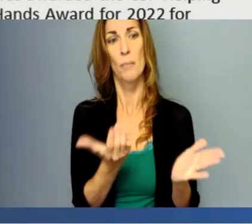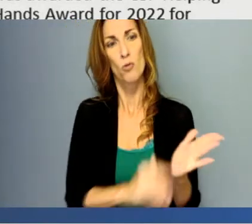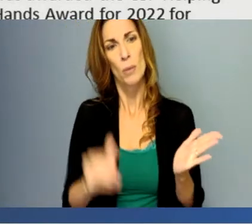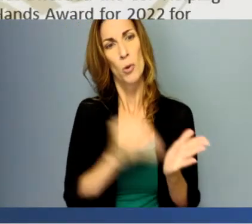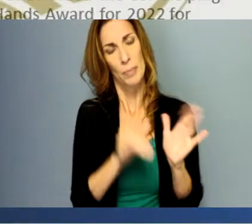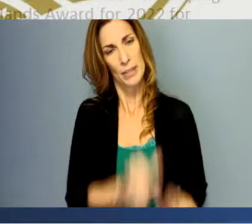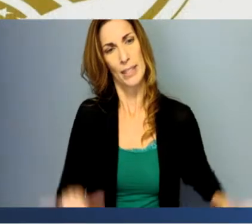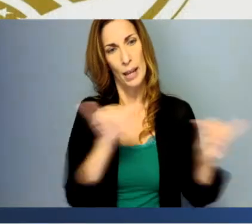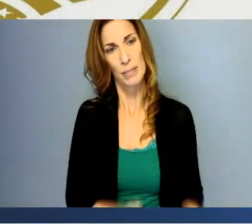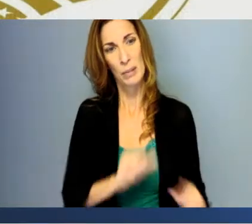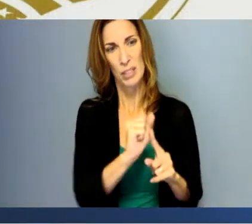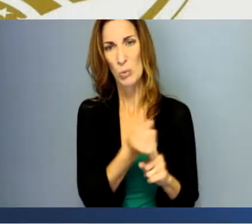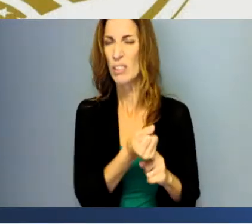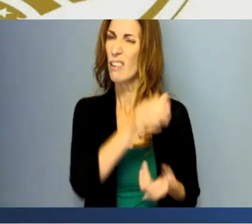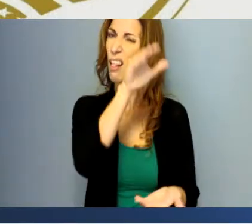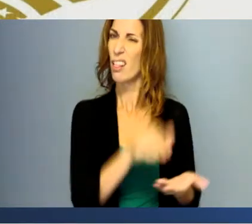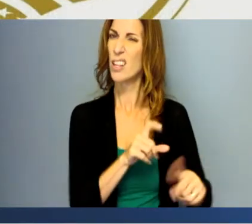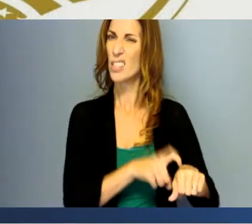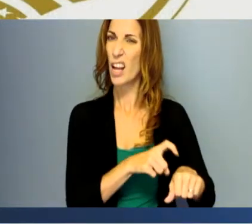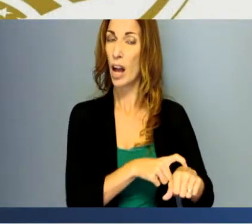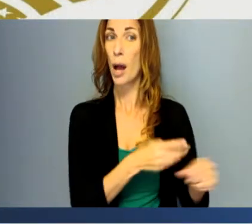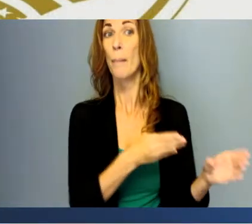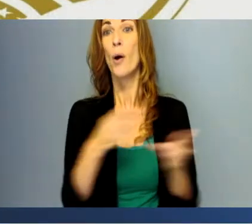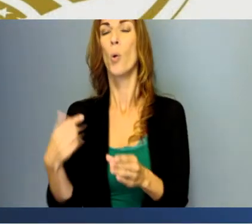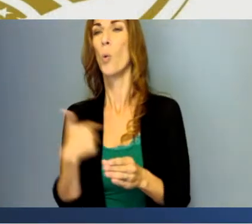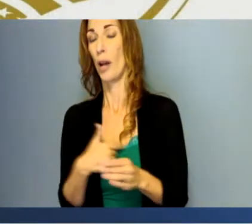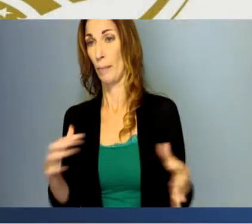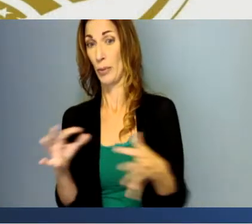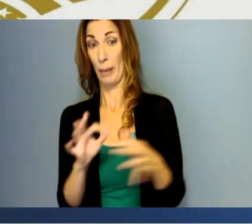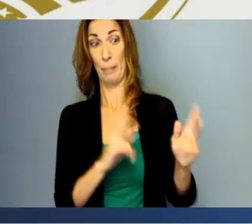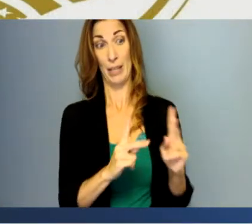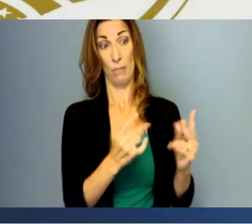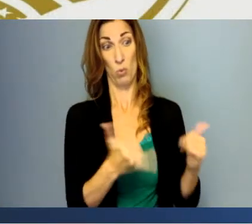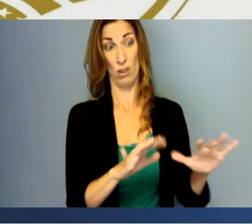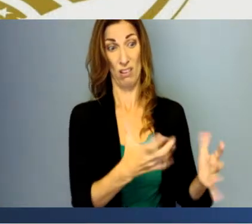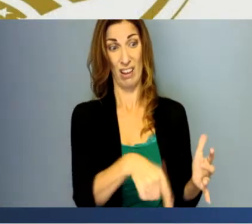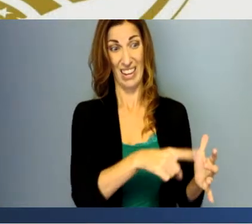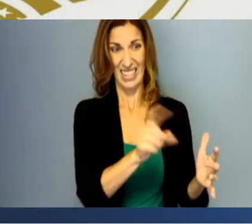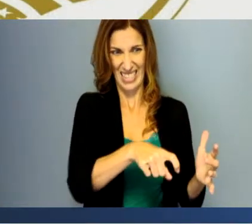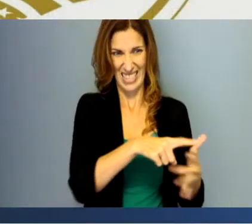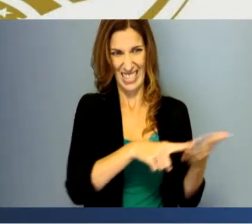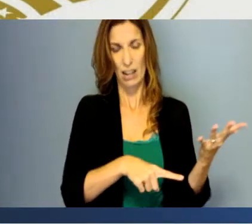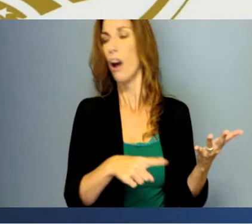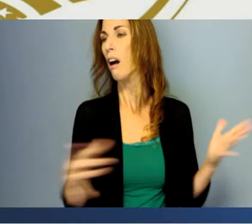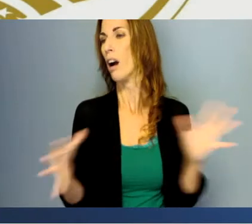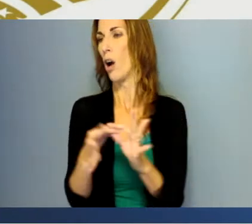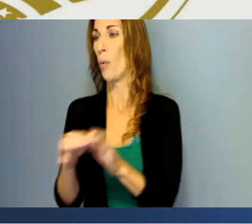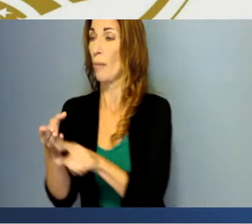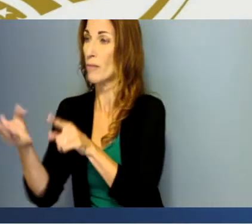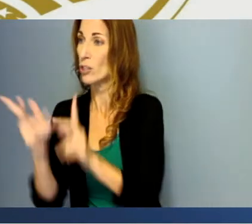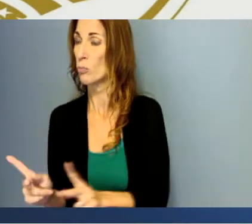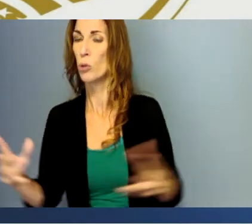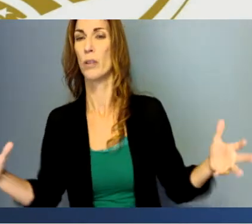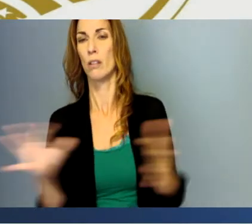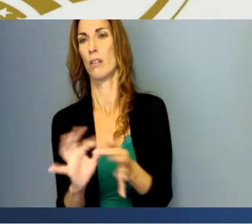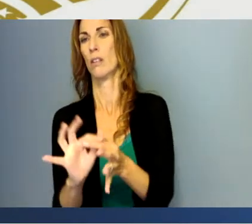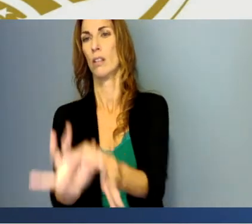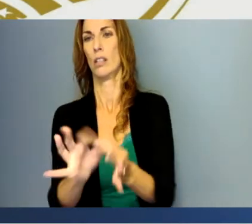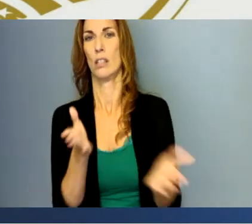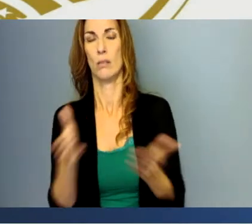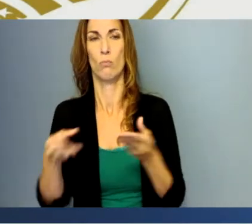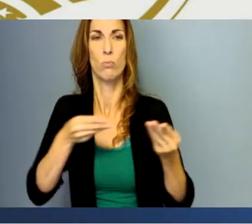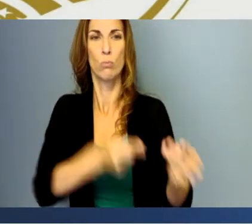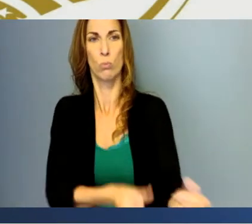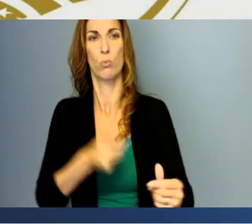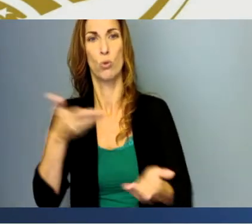calls, and we're also able to connect the people in our community with a professional who can streamline all of the services, which was a